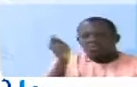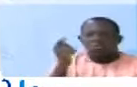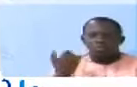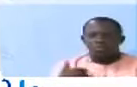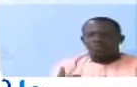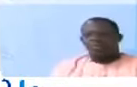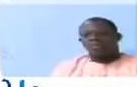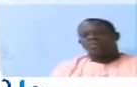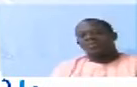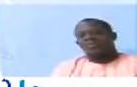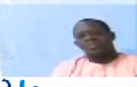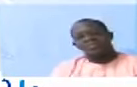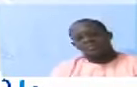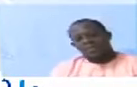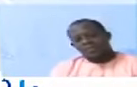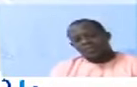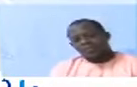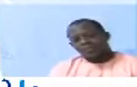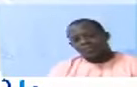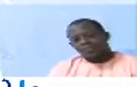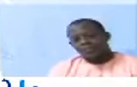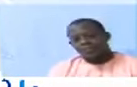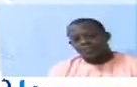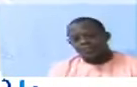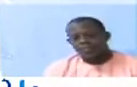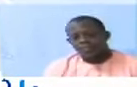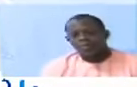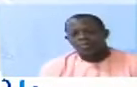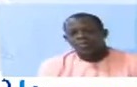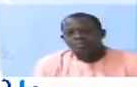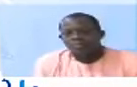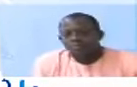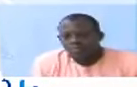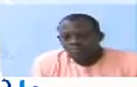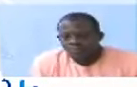ye samba Fajara Barracks toje ye sindije